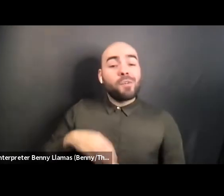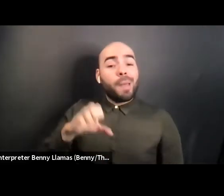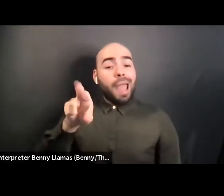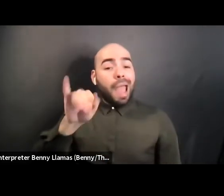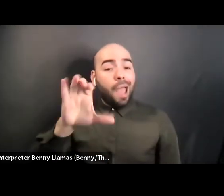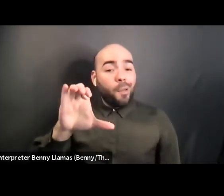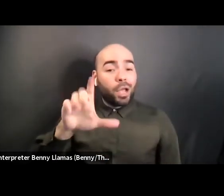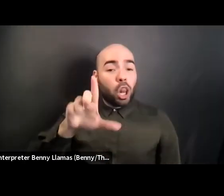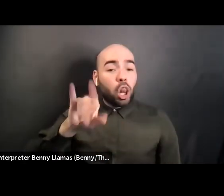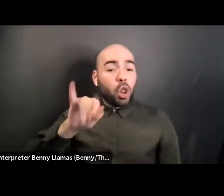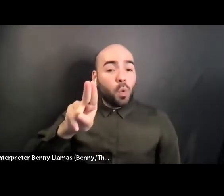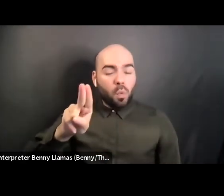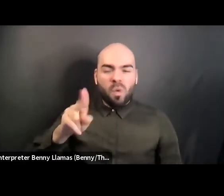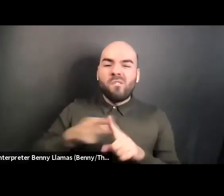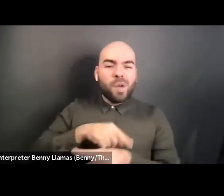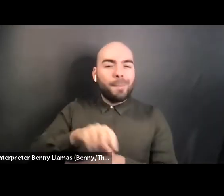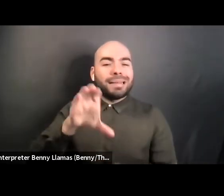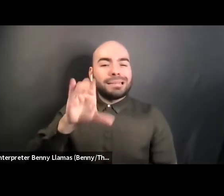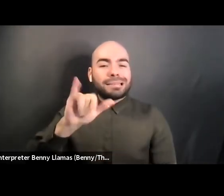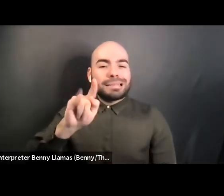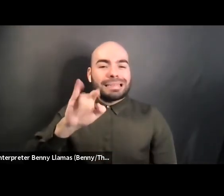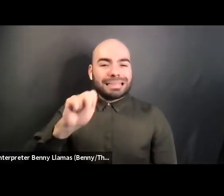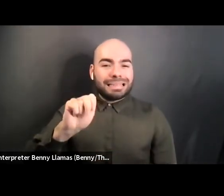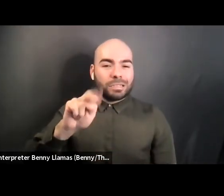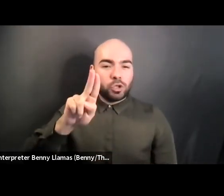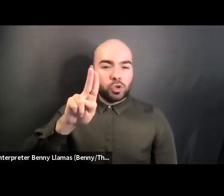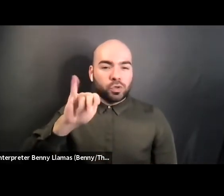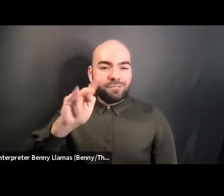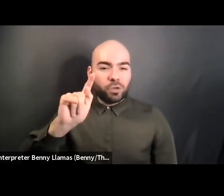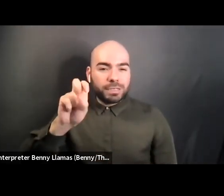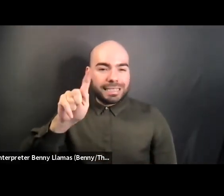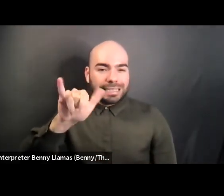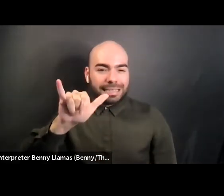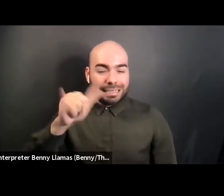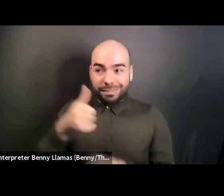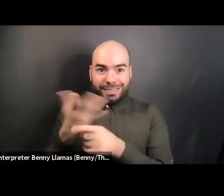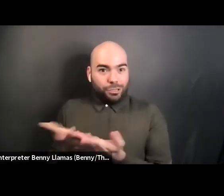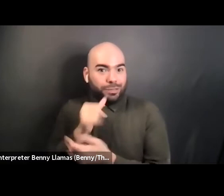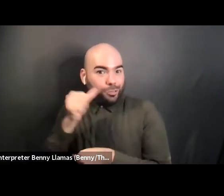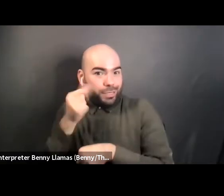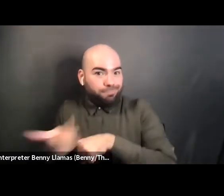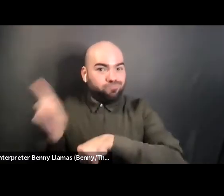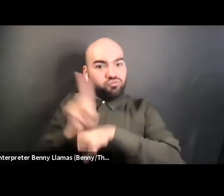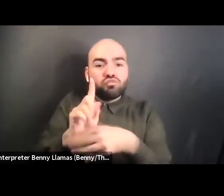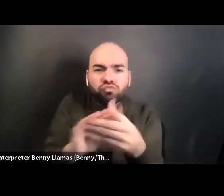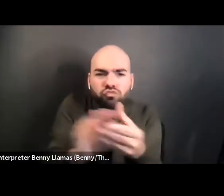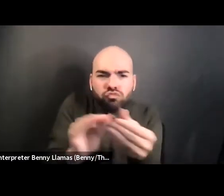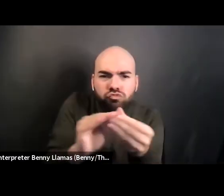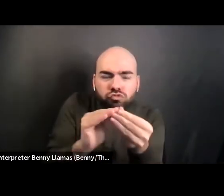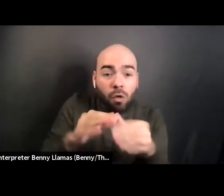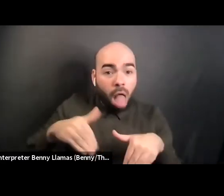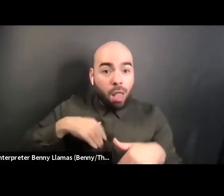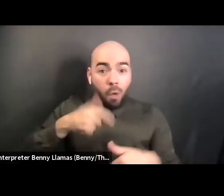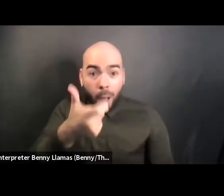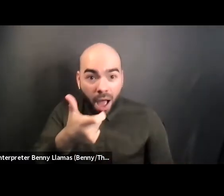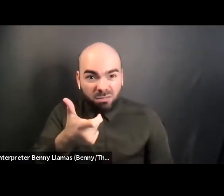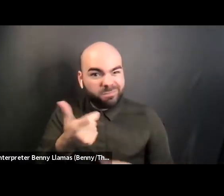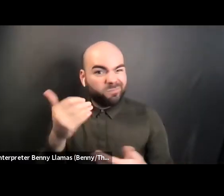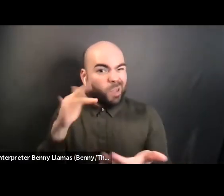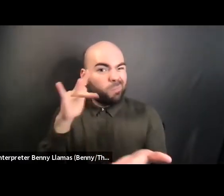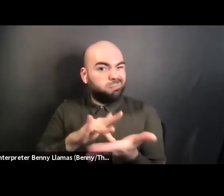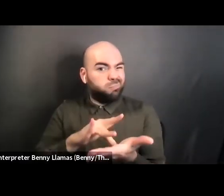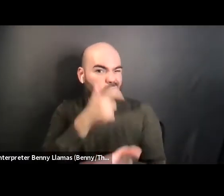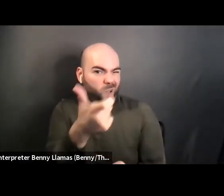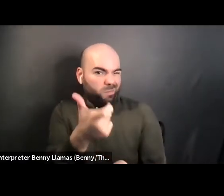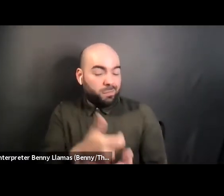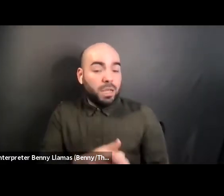who shared such tremendous gifts. I hope you were able to watch, and if not, you go back to witness that. But he spoke a